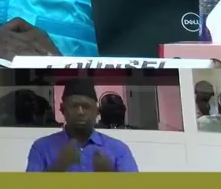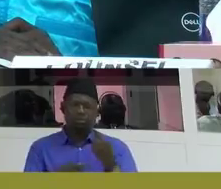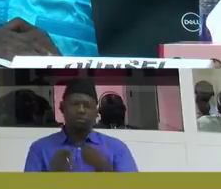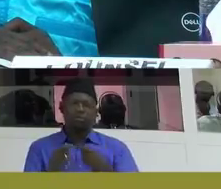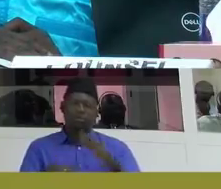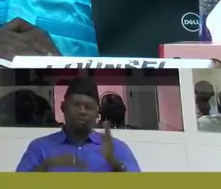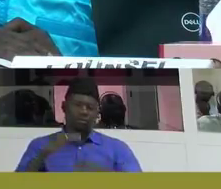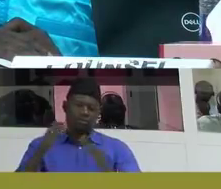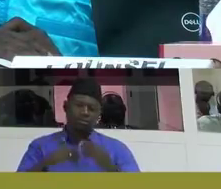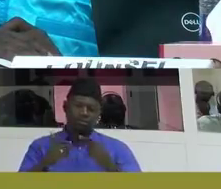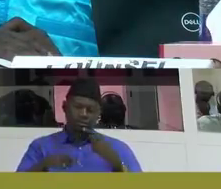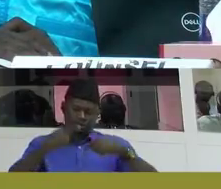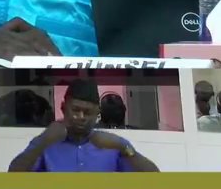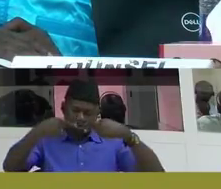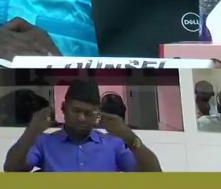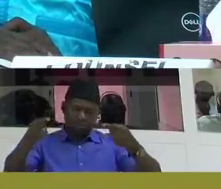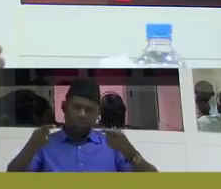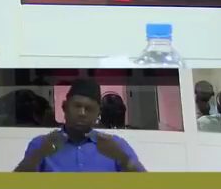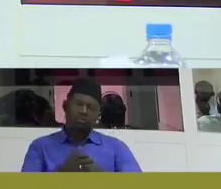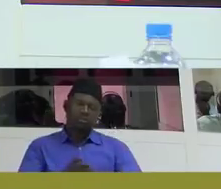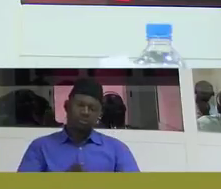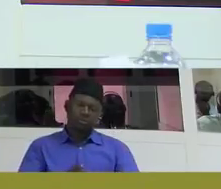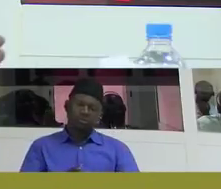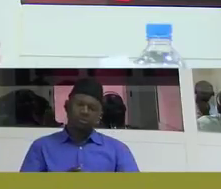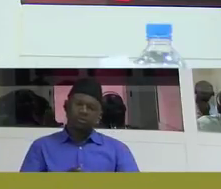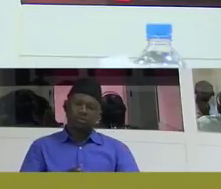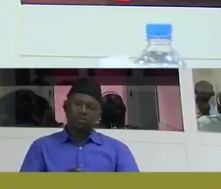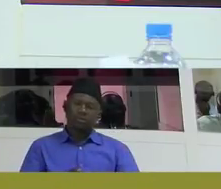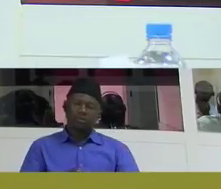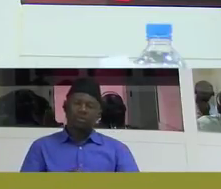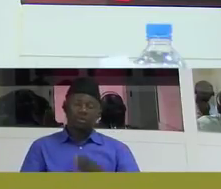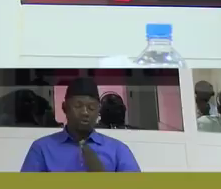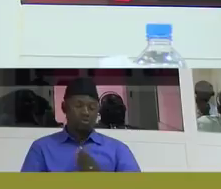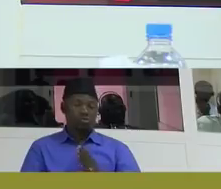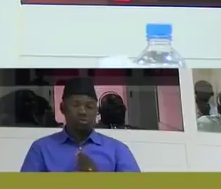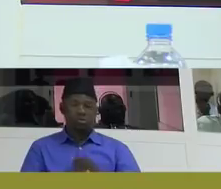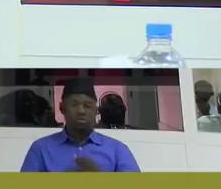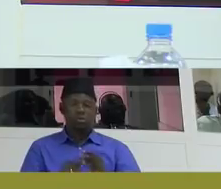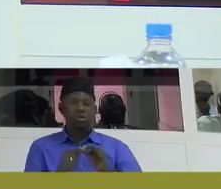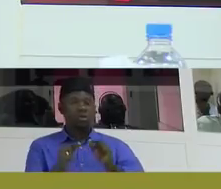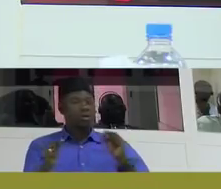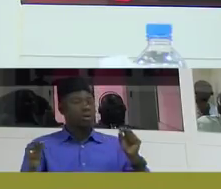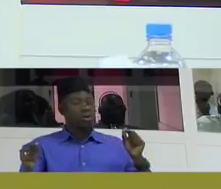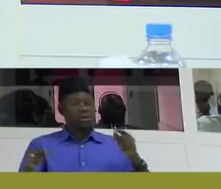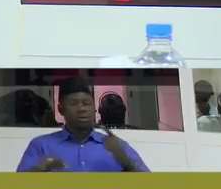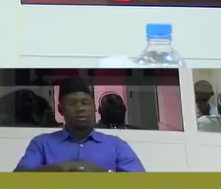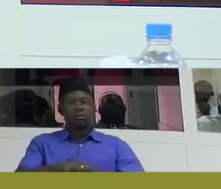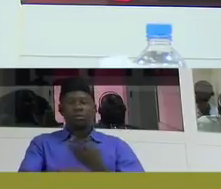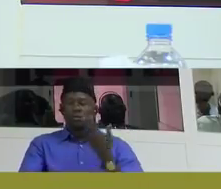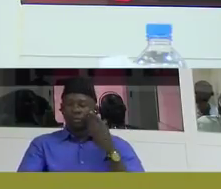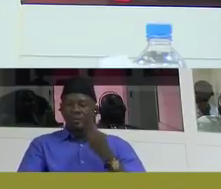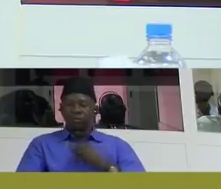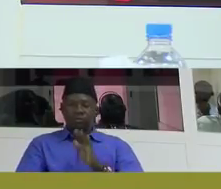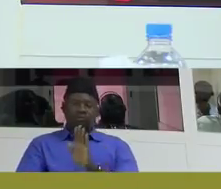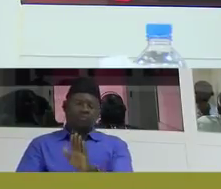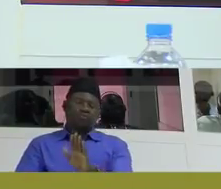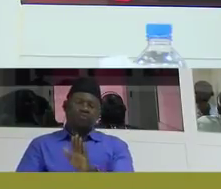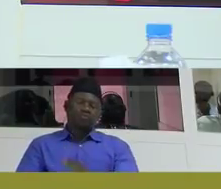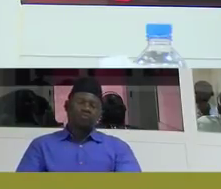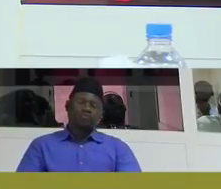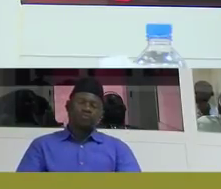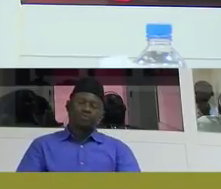continued. Of course, there was a long period when they stopped this.